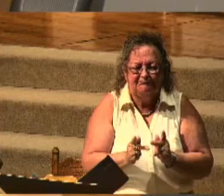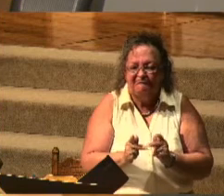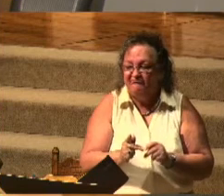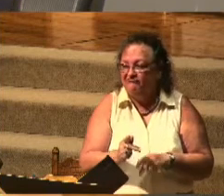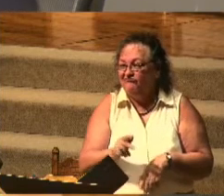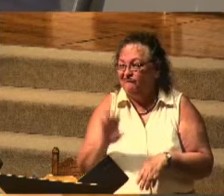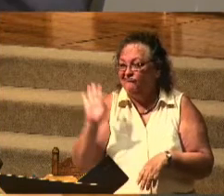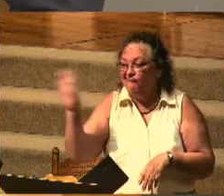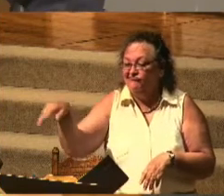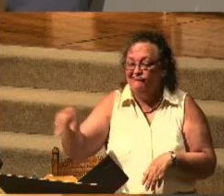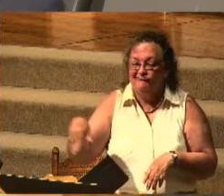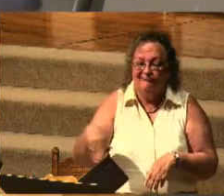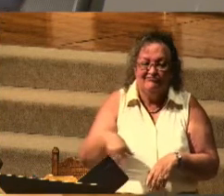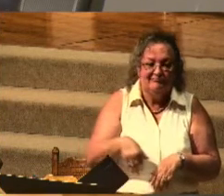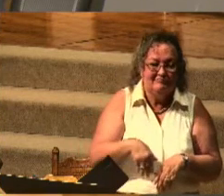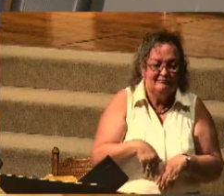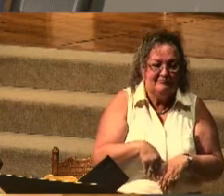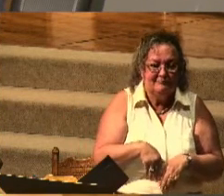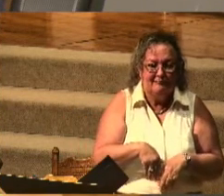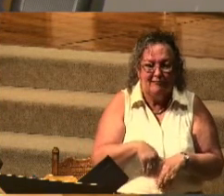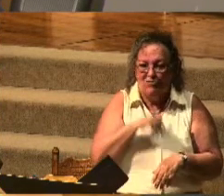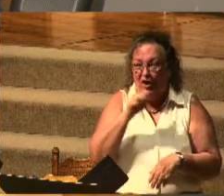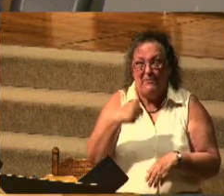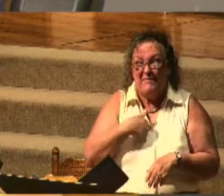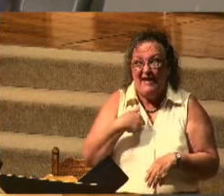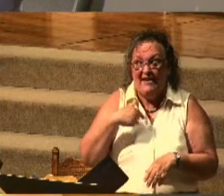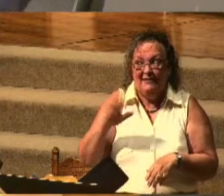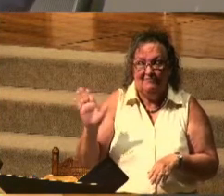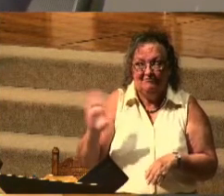Nah. Not me, buddy.